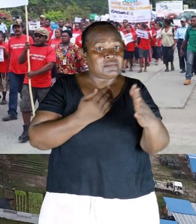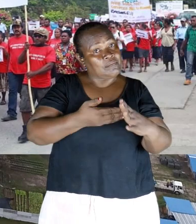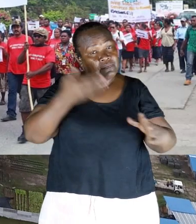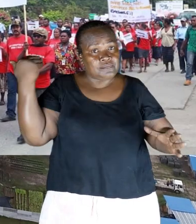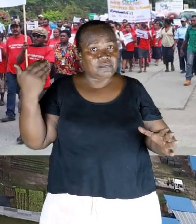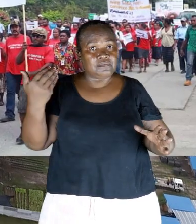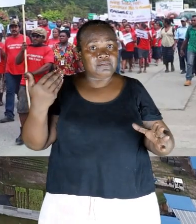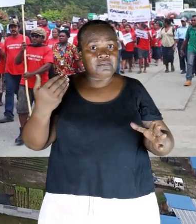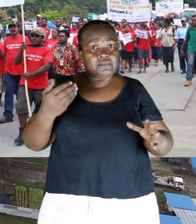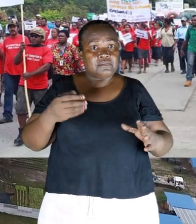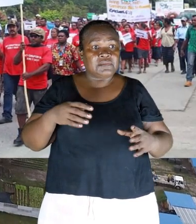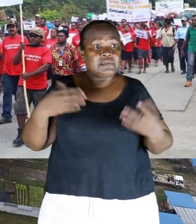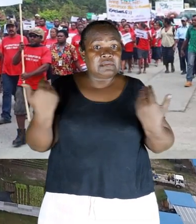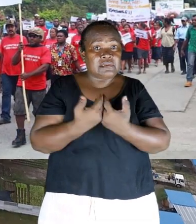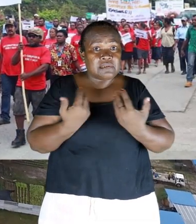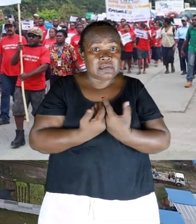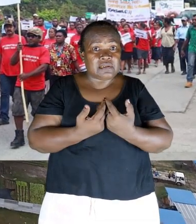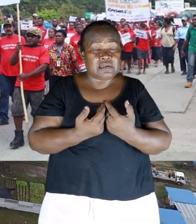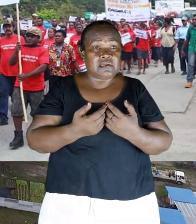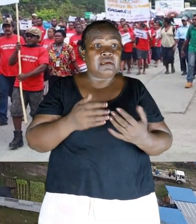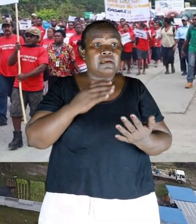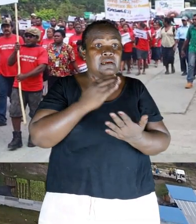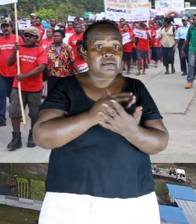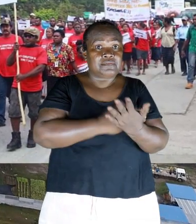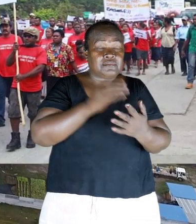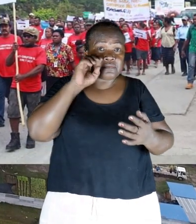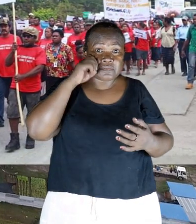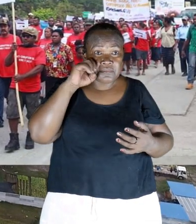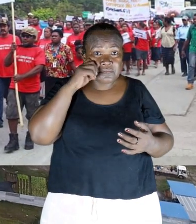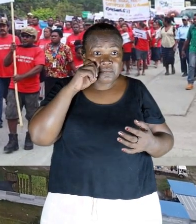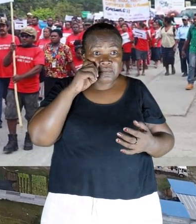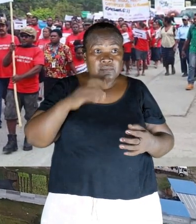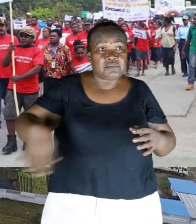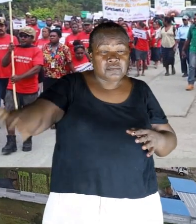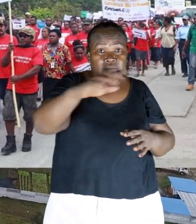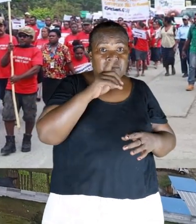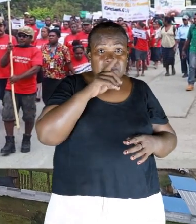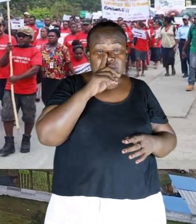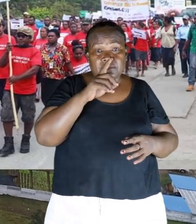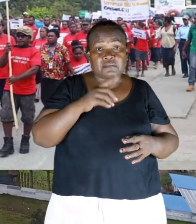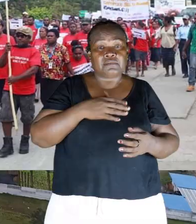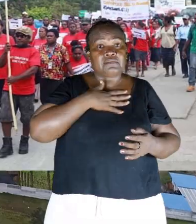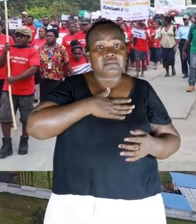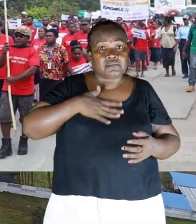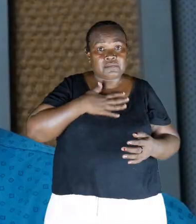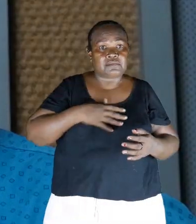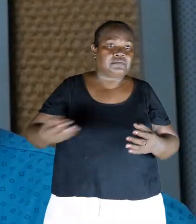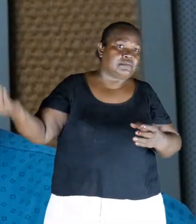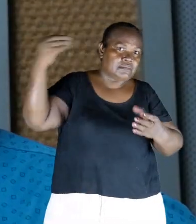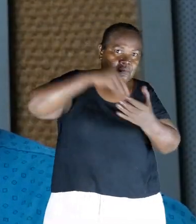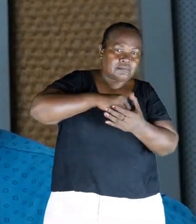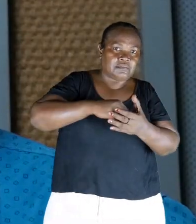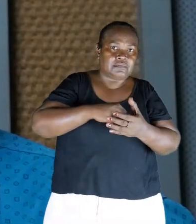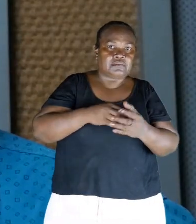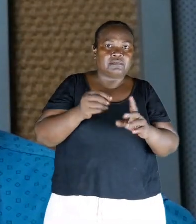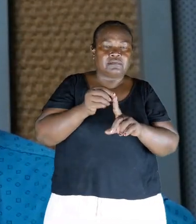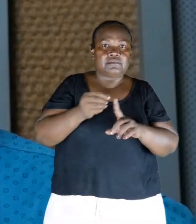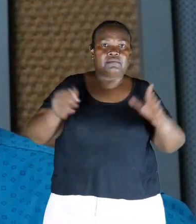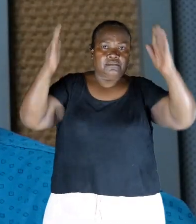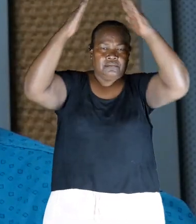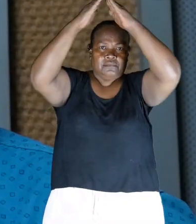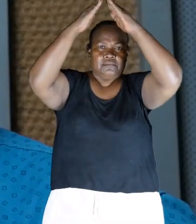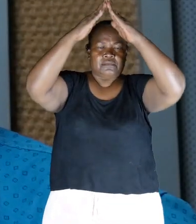bill was withdrawn, I think there was a lot of public outcry for bringing back that fella bill into